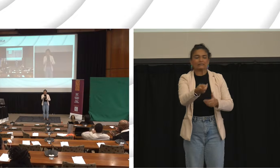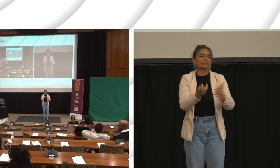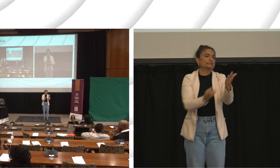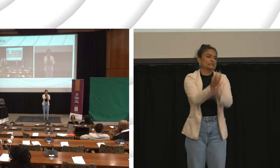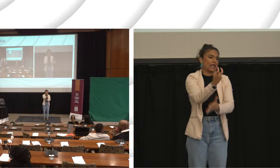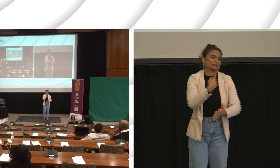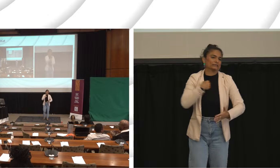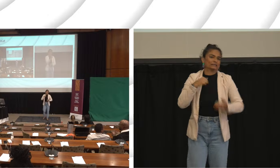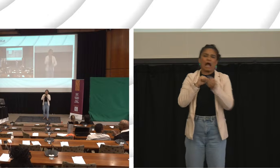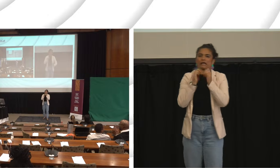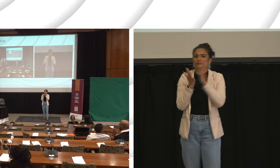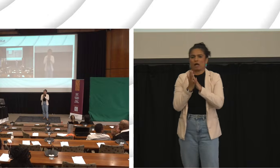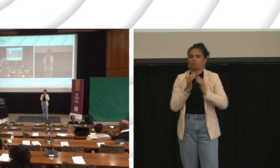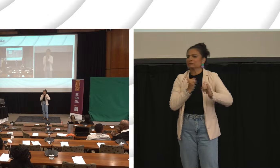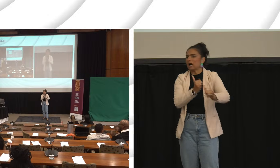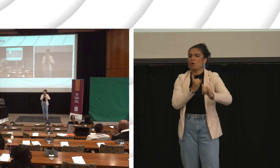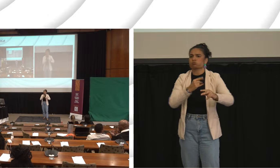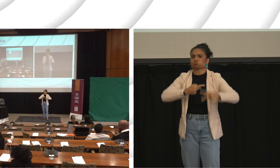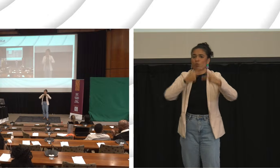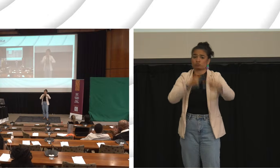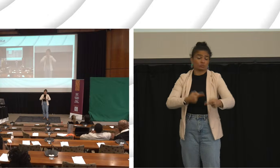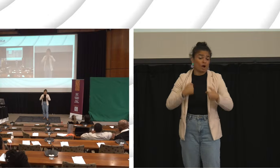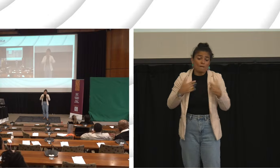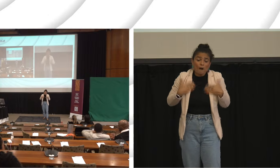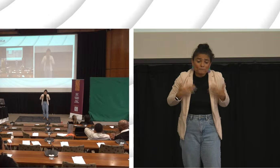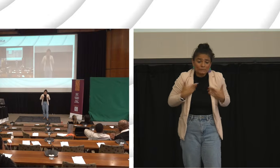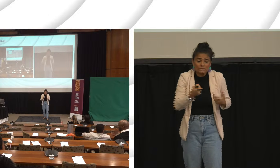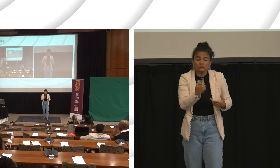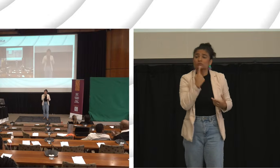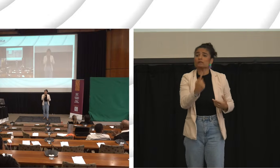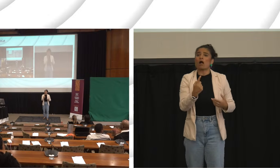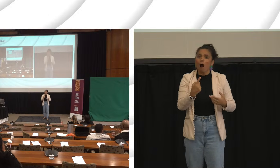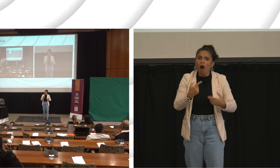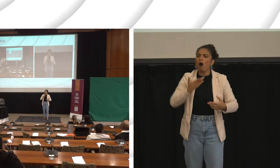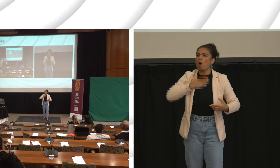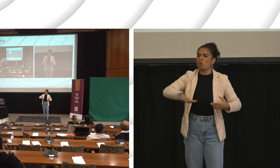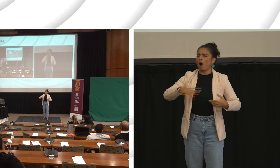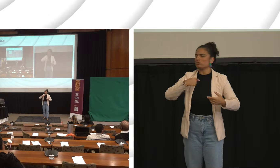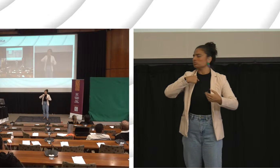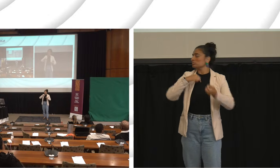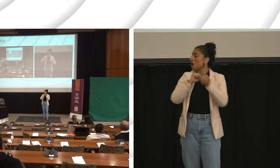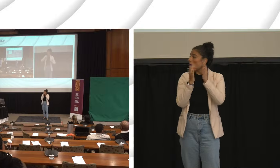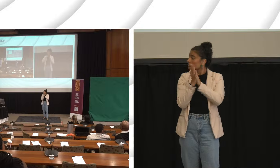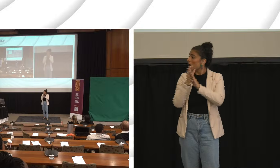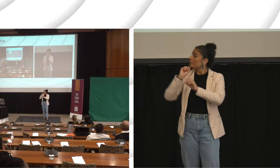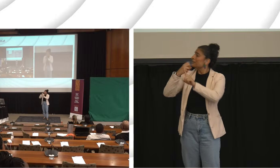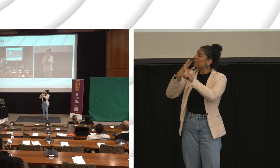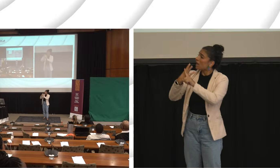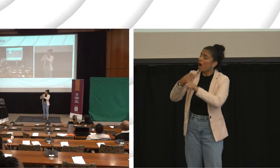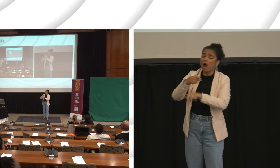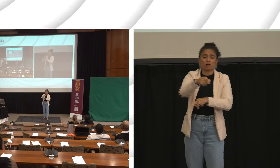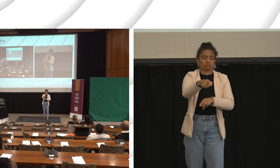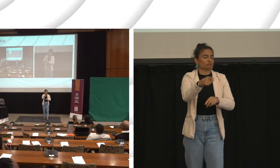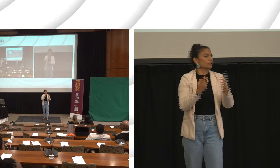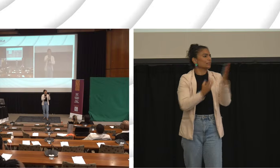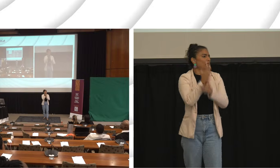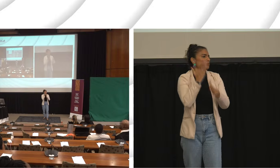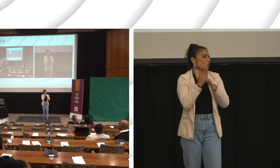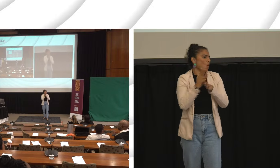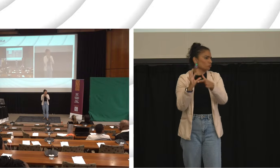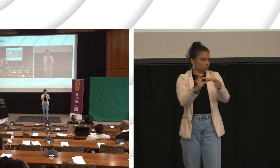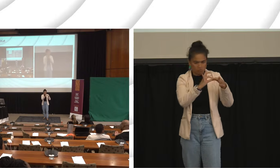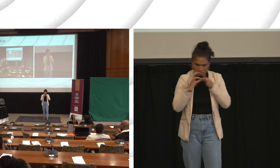so much for your input. SLADE and HandLab, we have similar projects, yes. And I'm happy that she's mentioned that